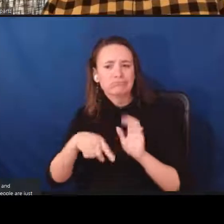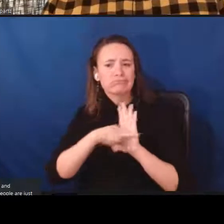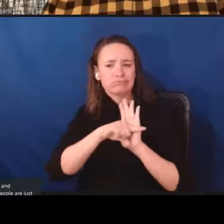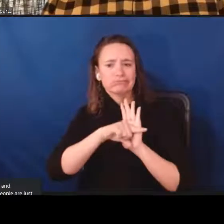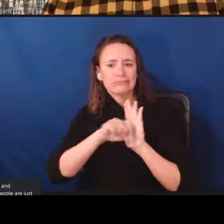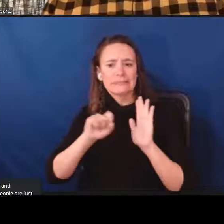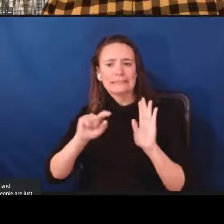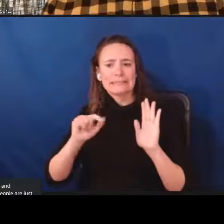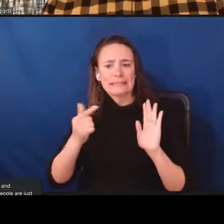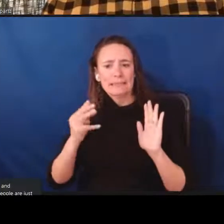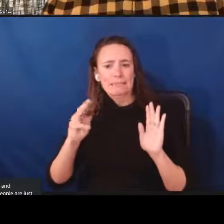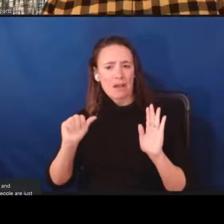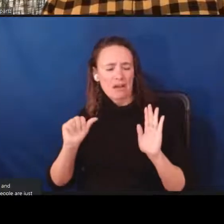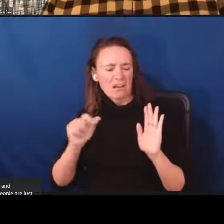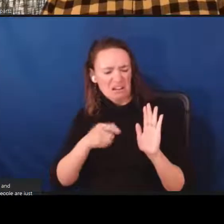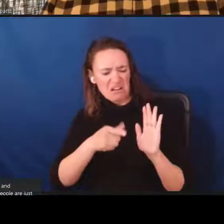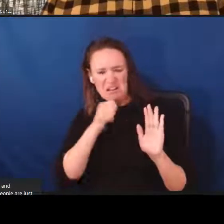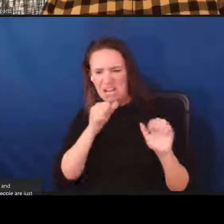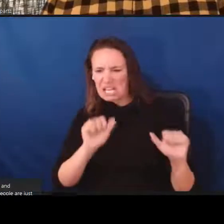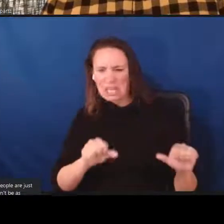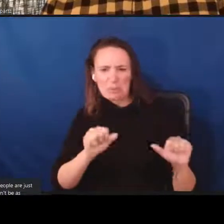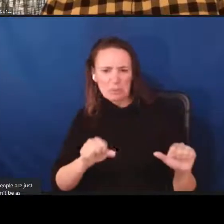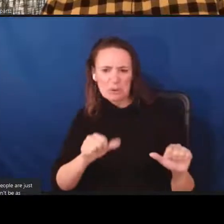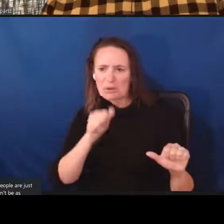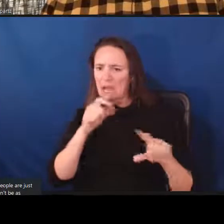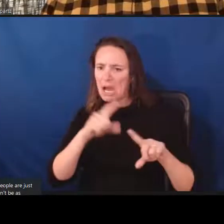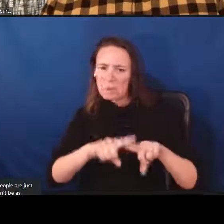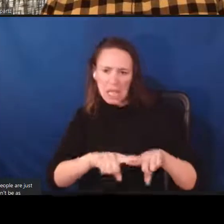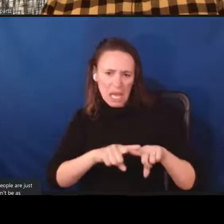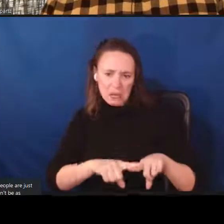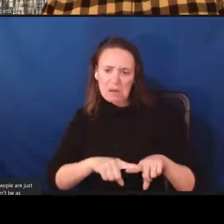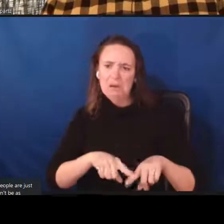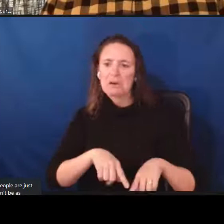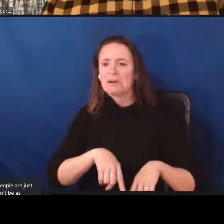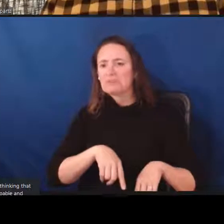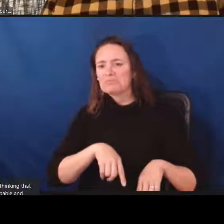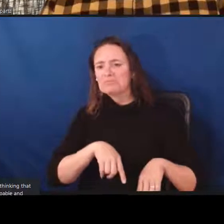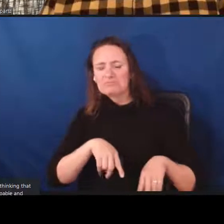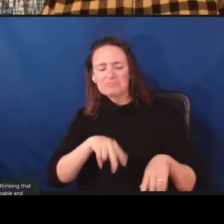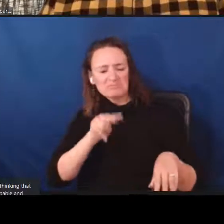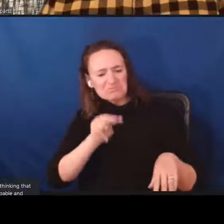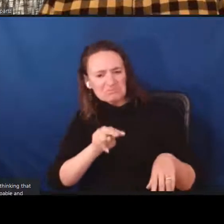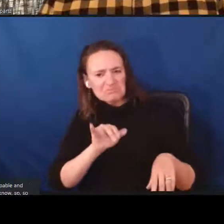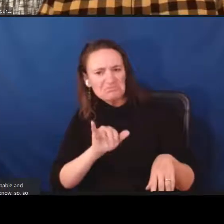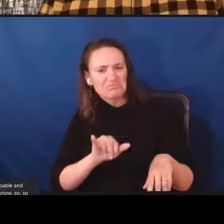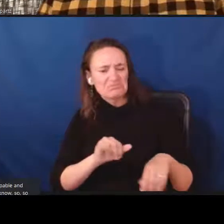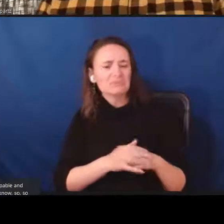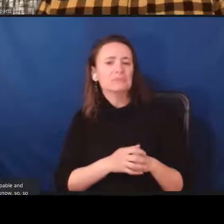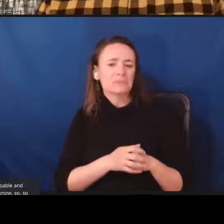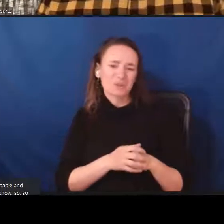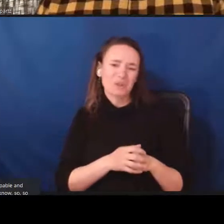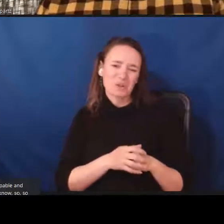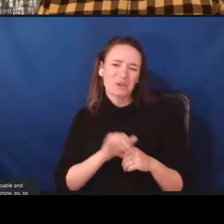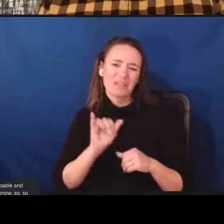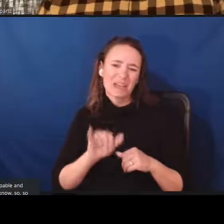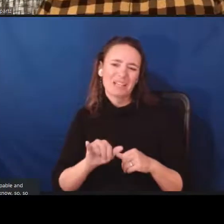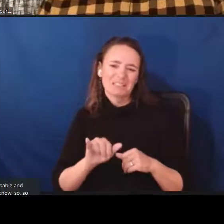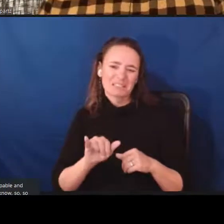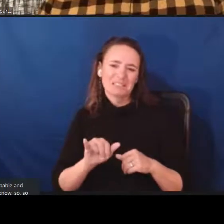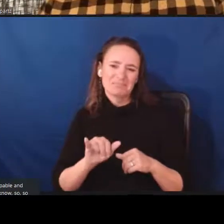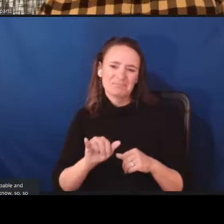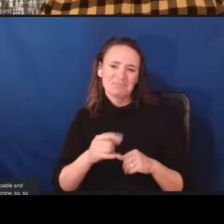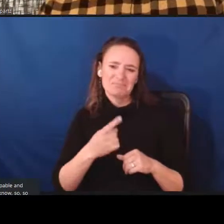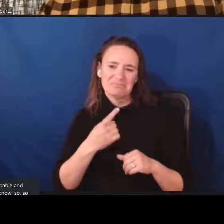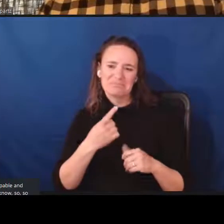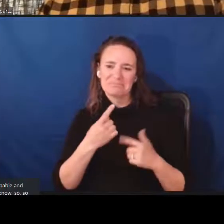capable and wouldn't be as reliable. And, so that's really